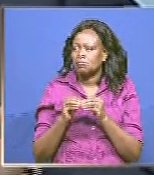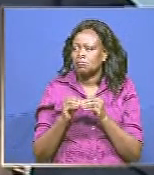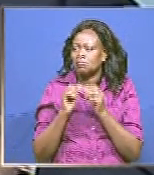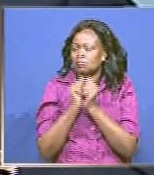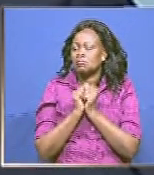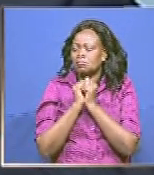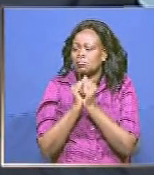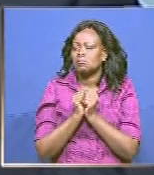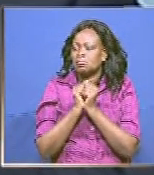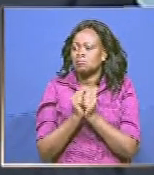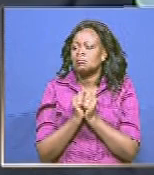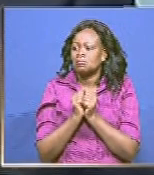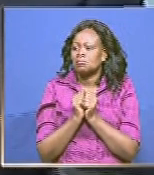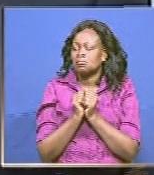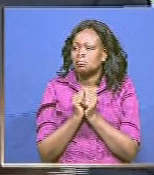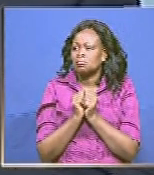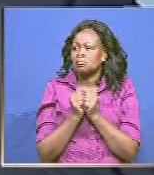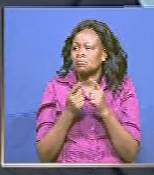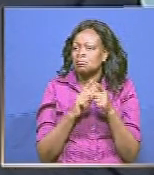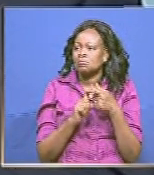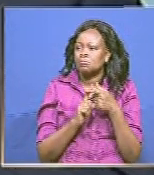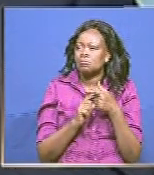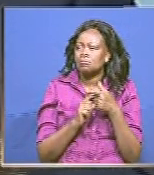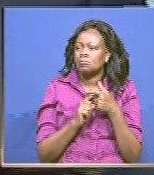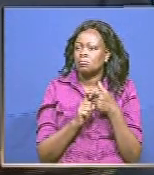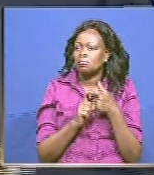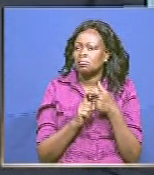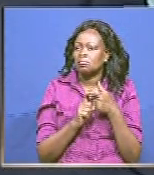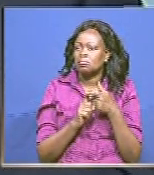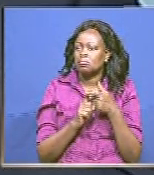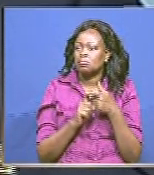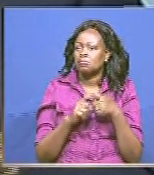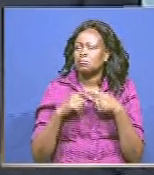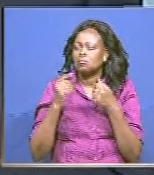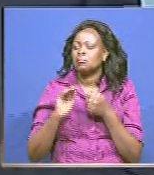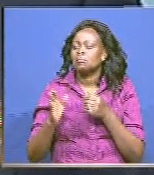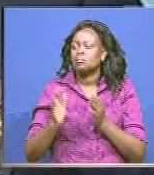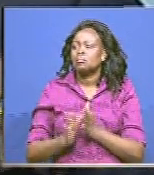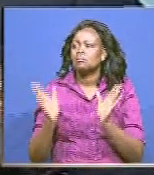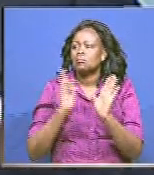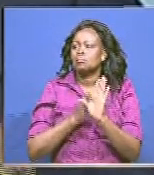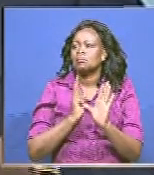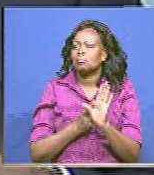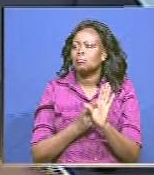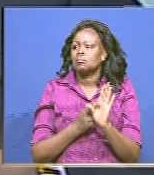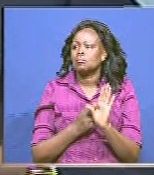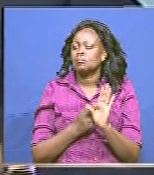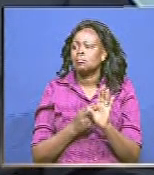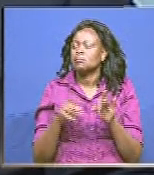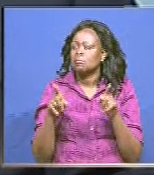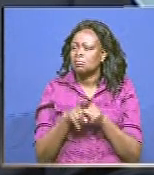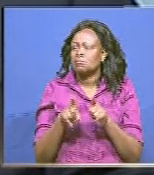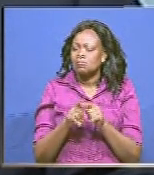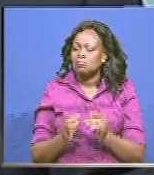together. Uh-huh. Then it goes to them, public participation. Yes. It's the same